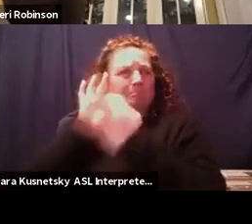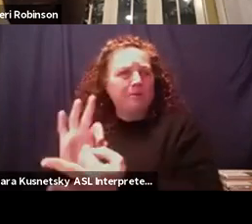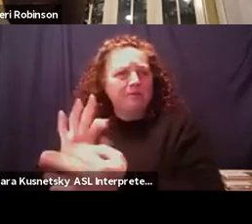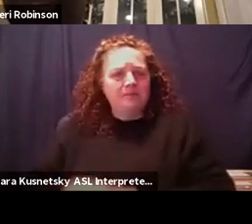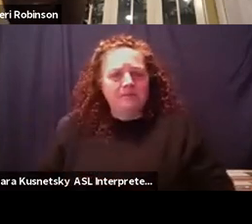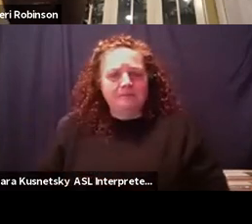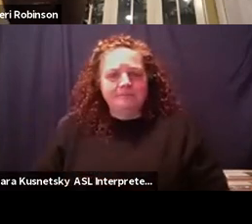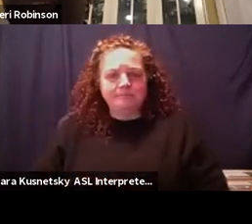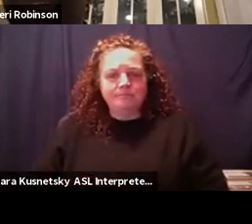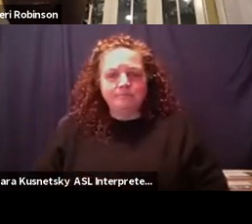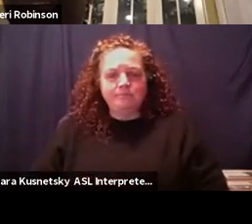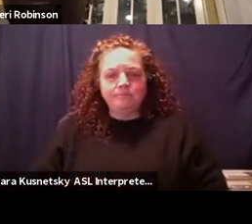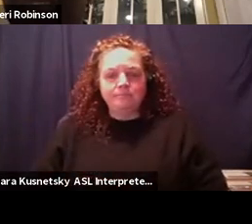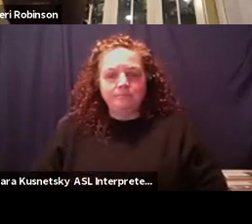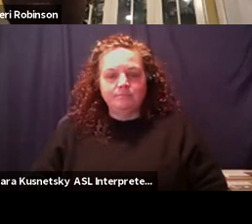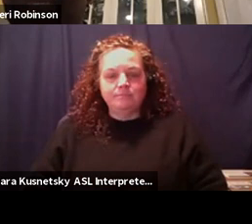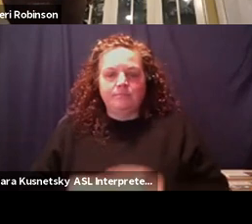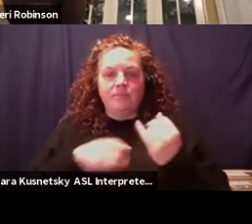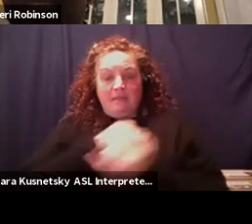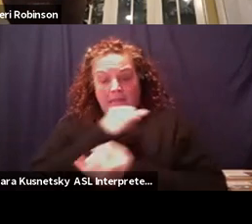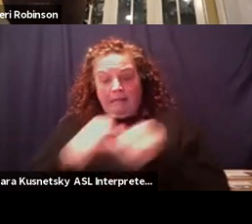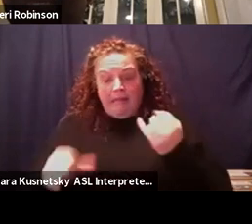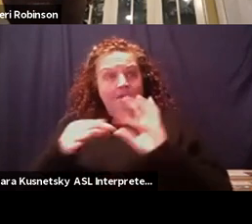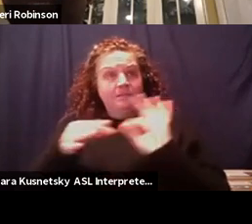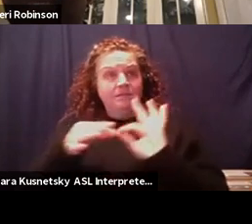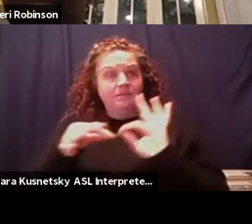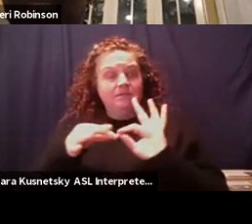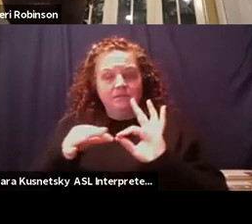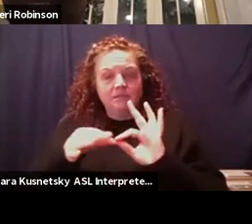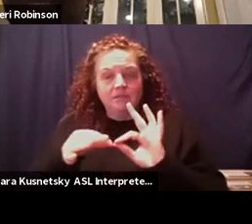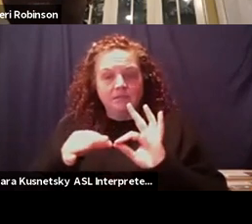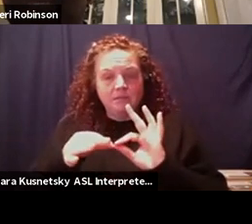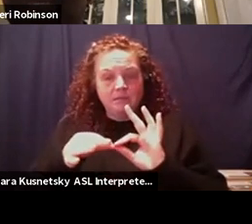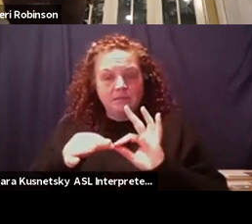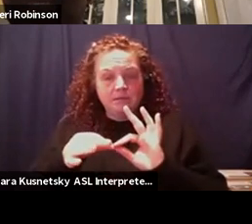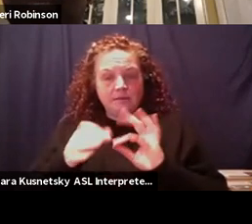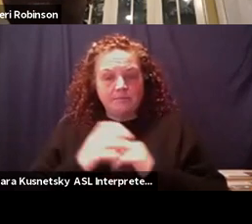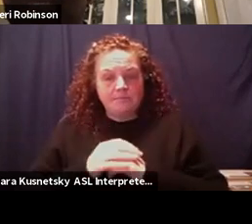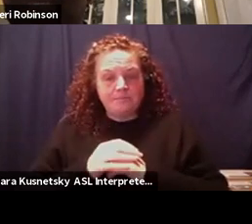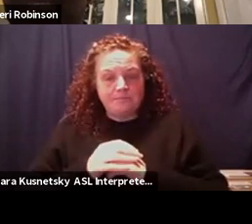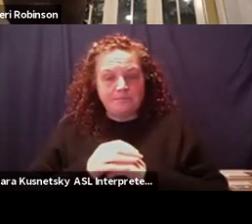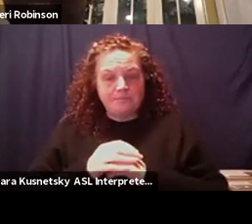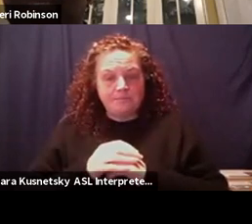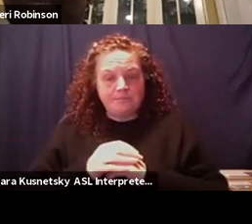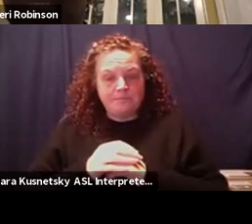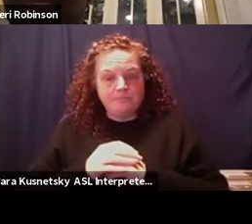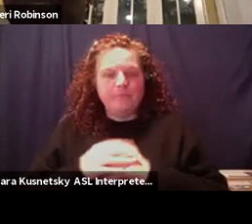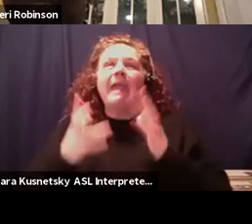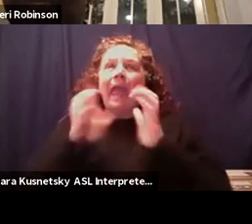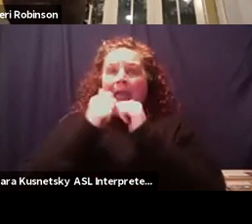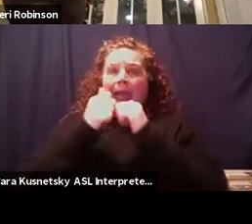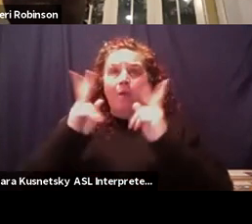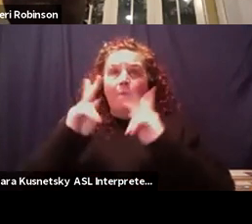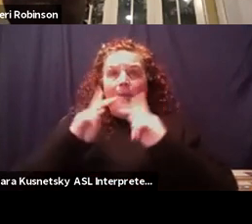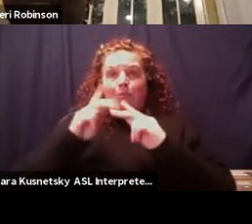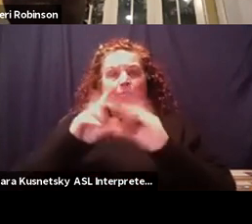The last thing that we would have to say is that the way people get into AWC should change too. If